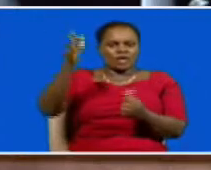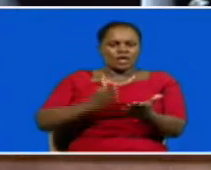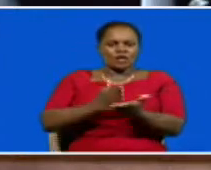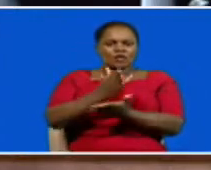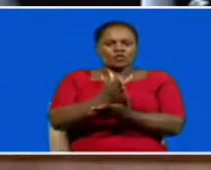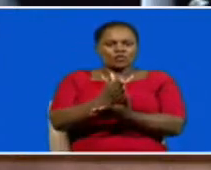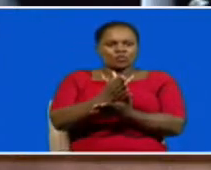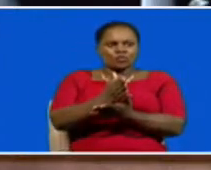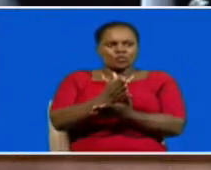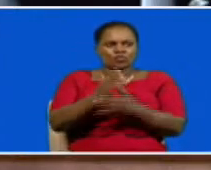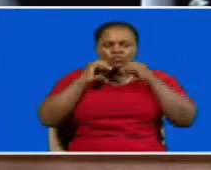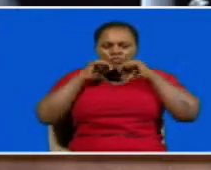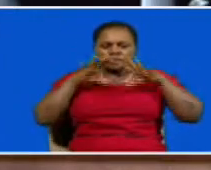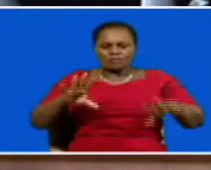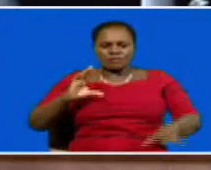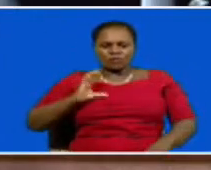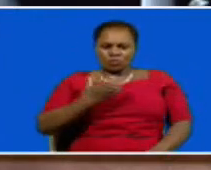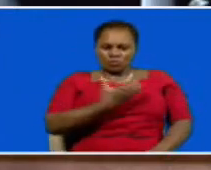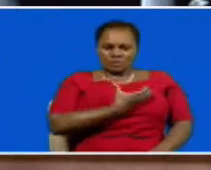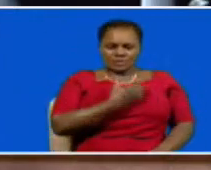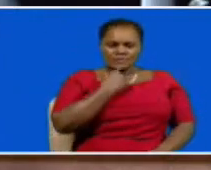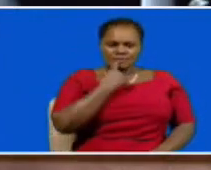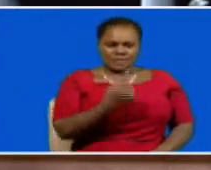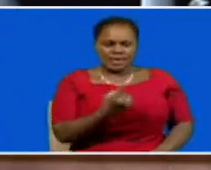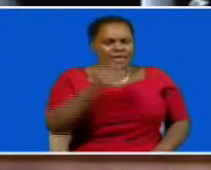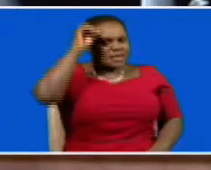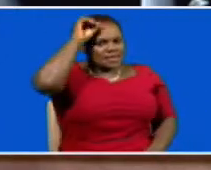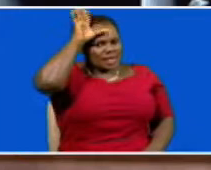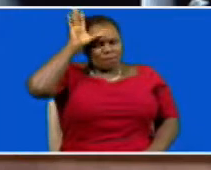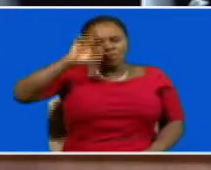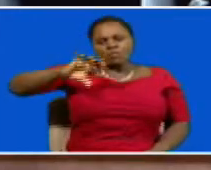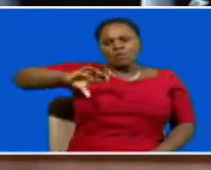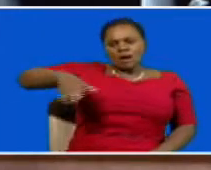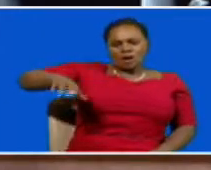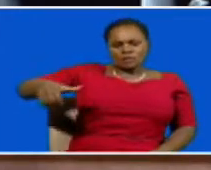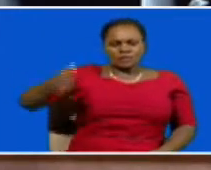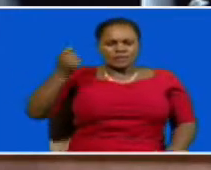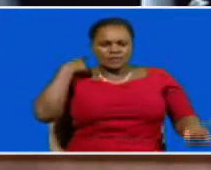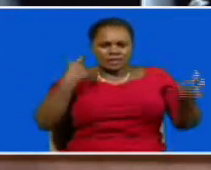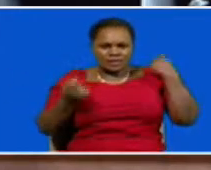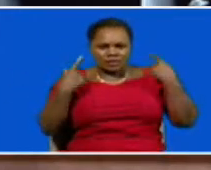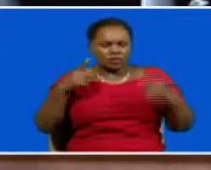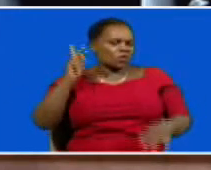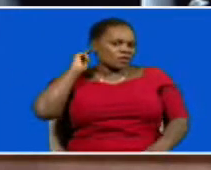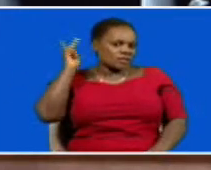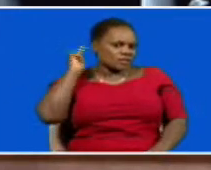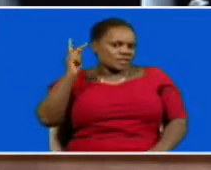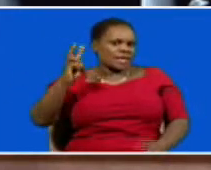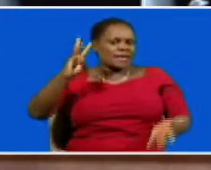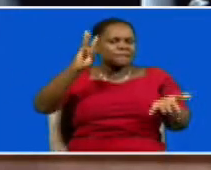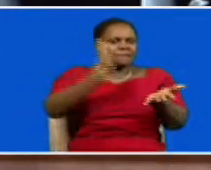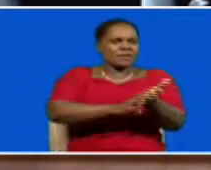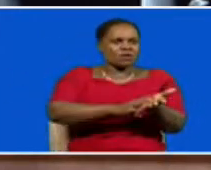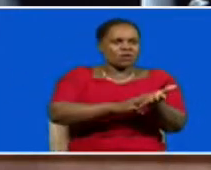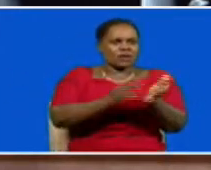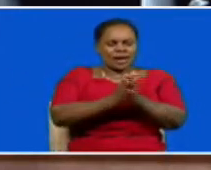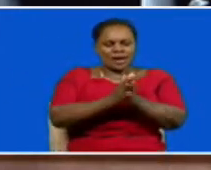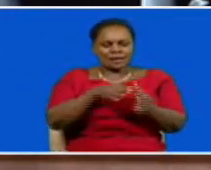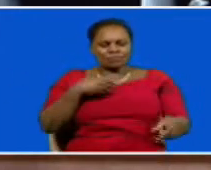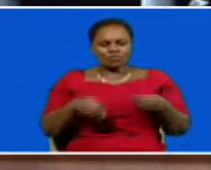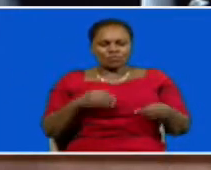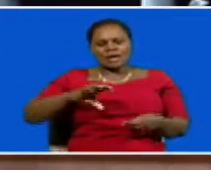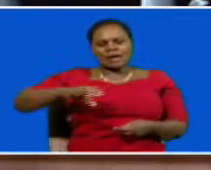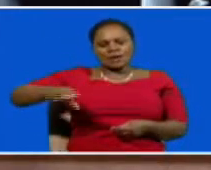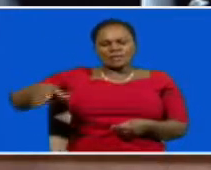the devolution committee, it identified Kiambu County, Kericho, Kisii, Migori County and Busia